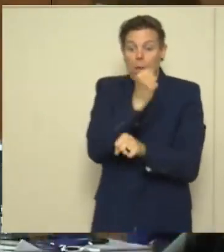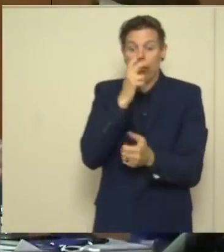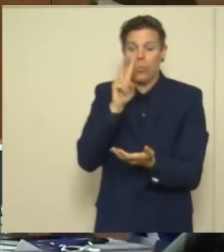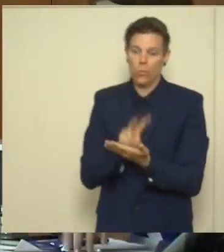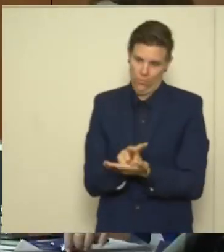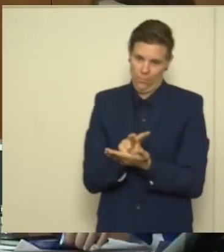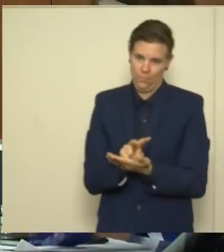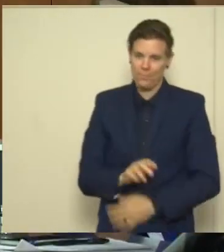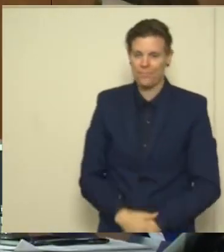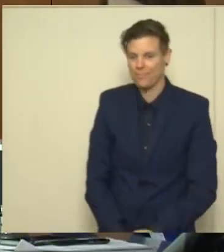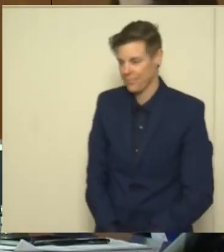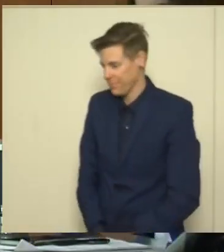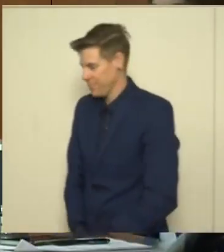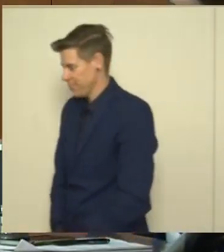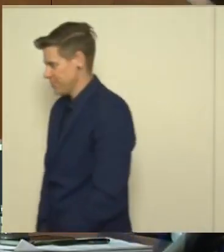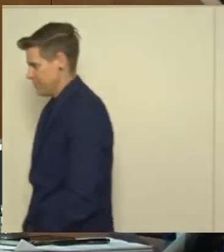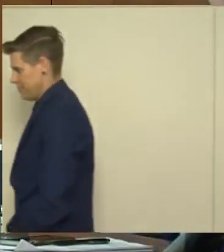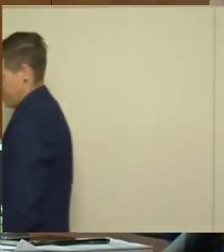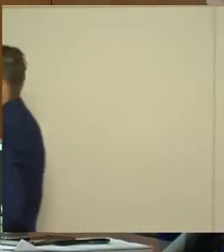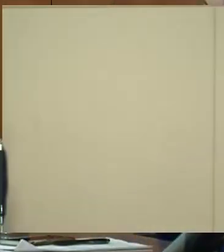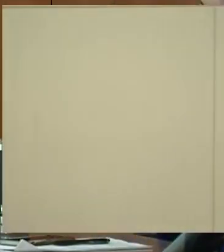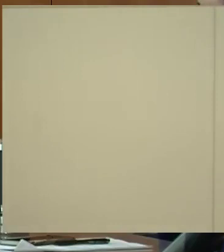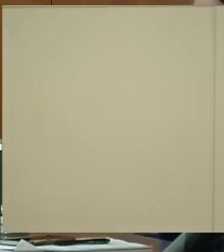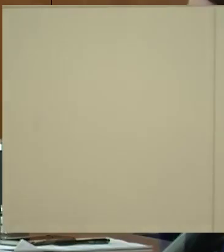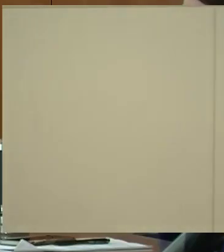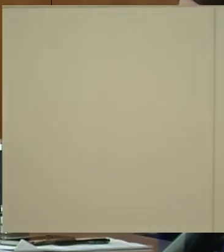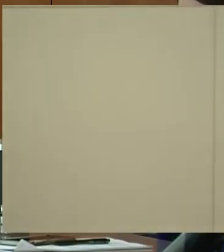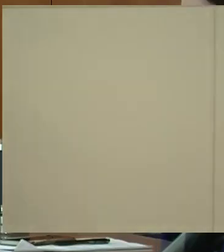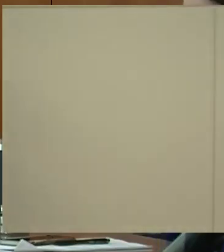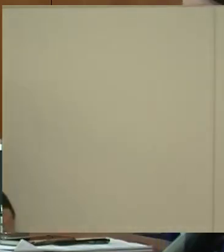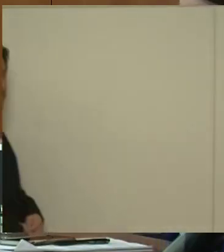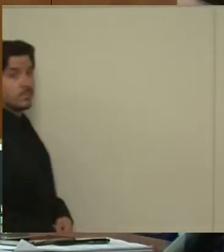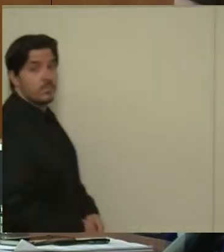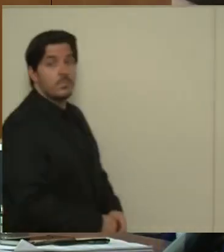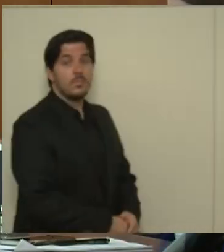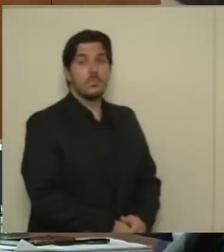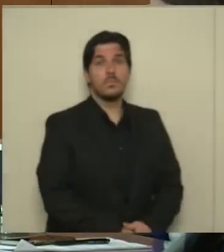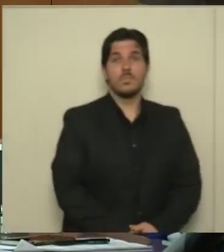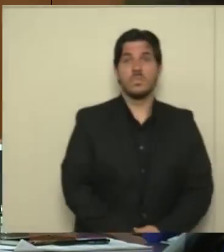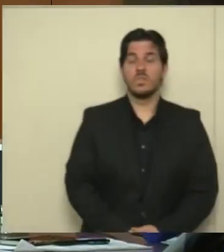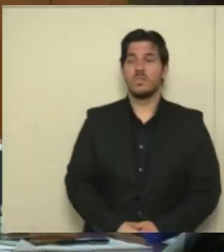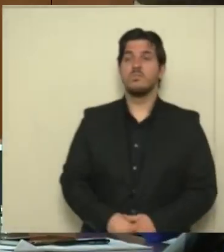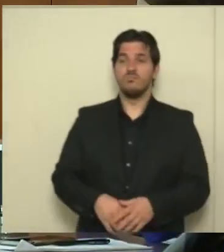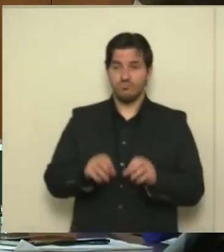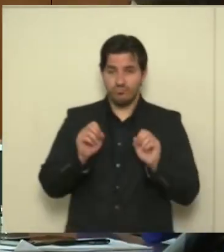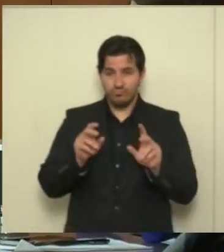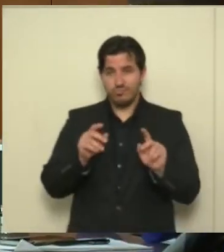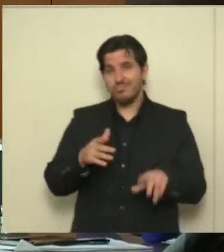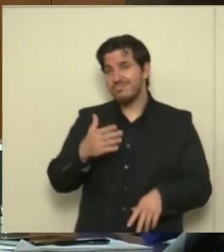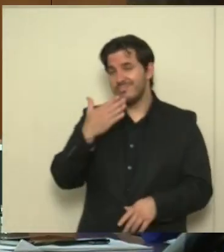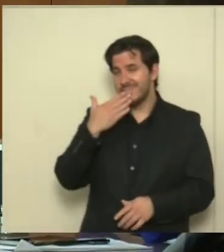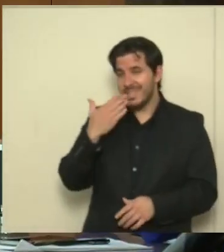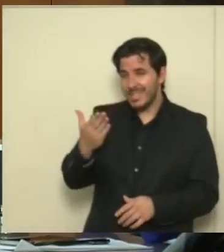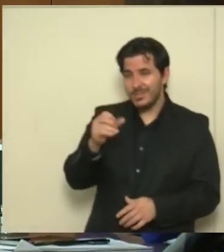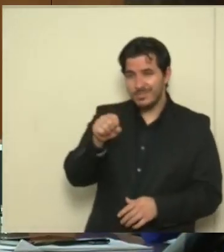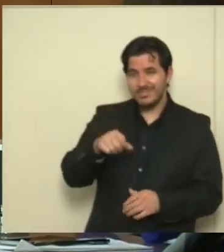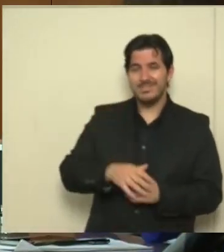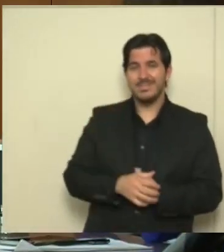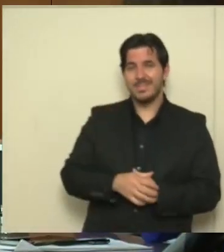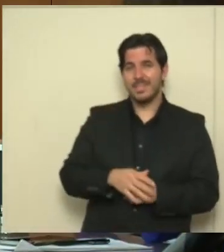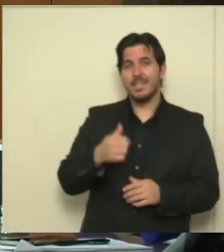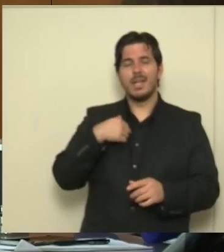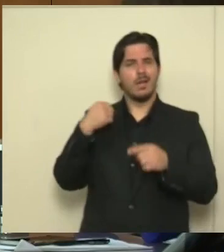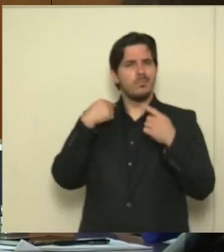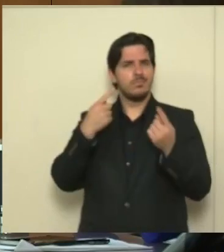All right. Thank you. So I've had the